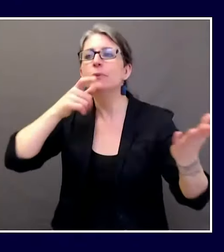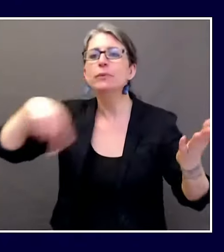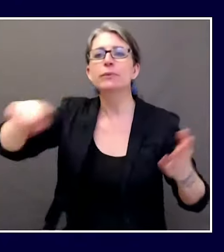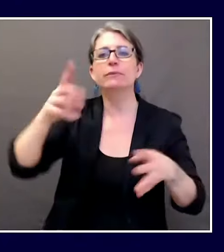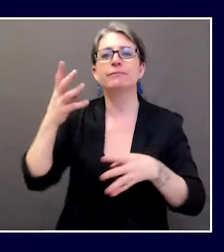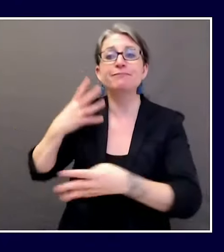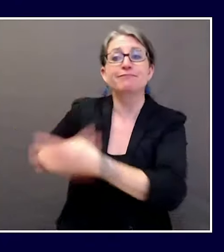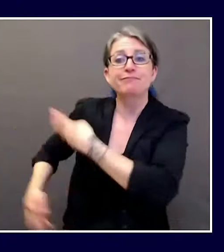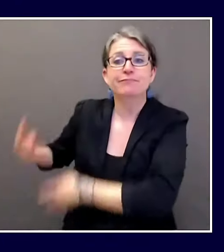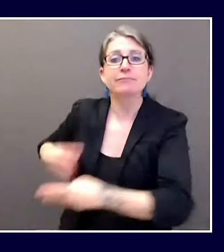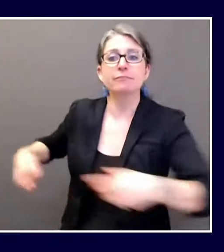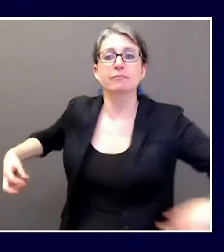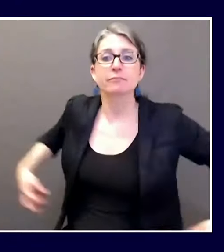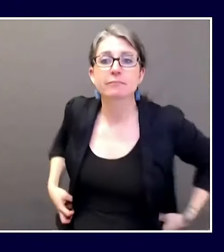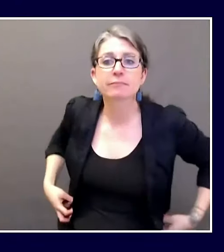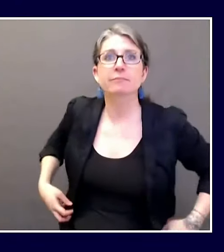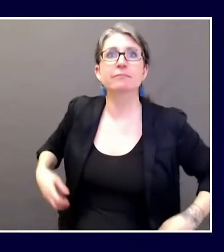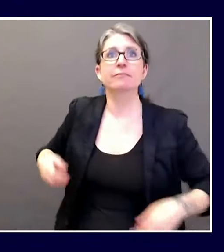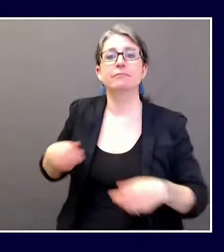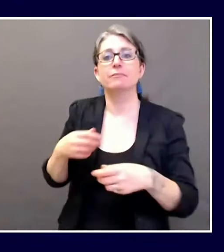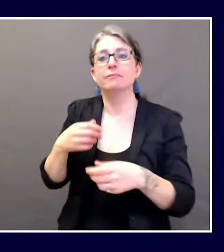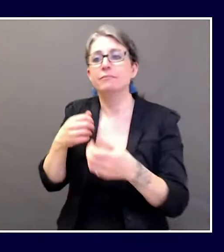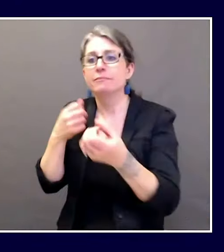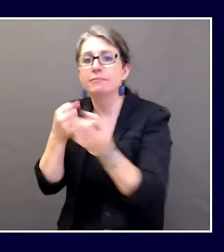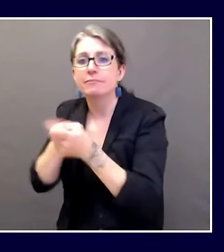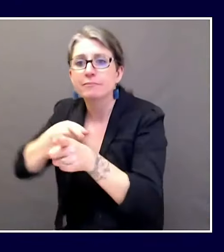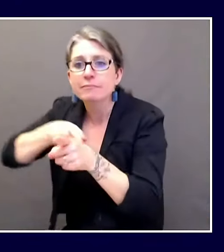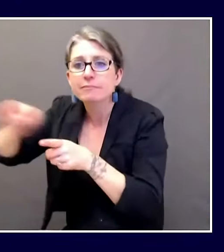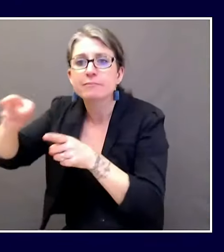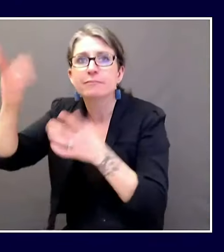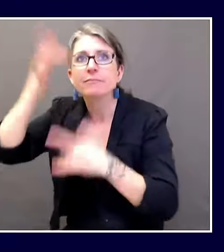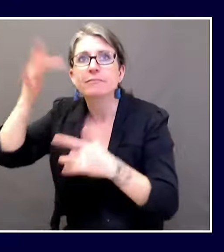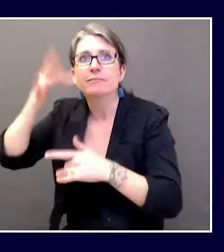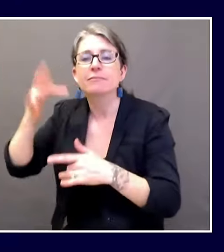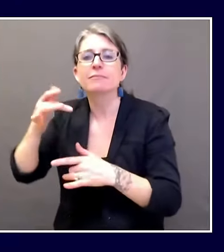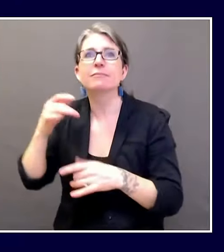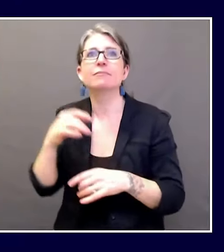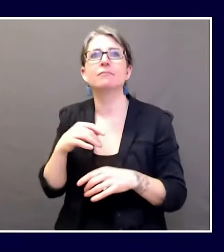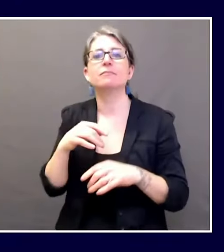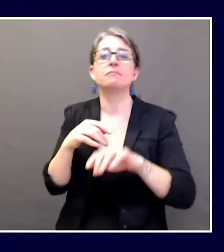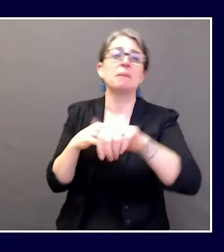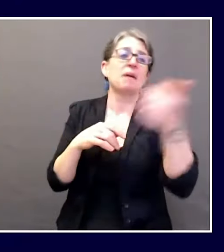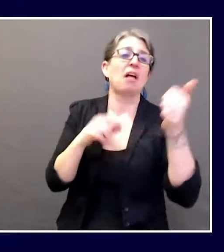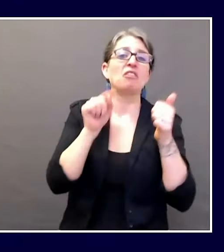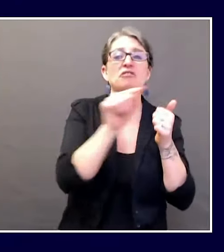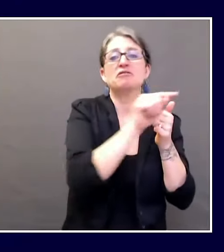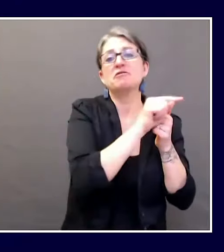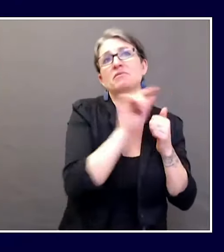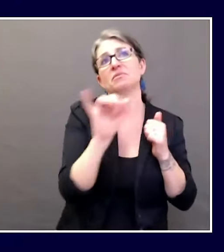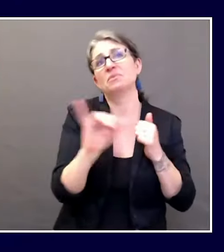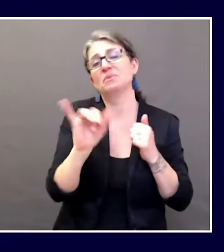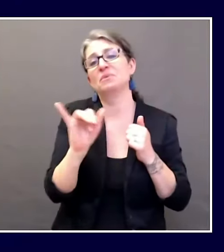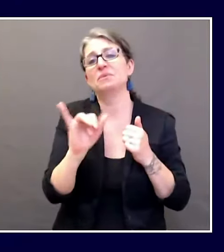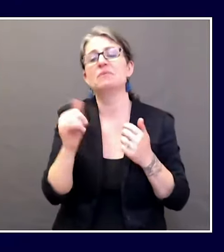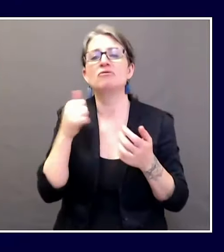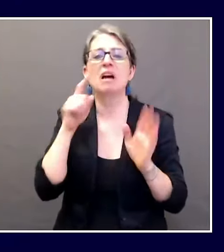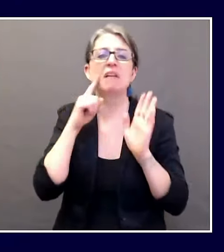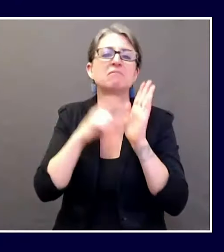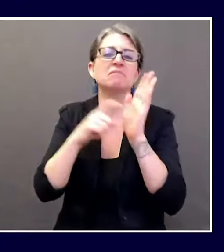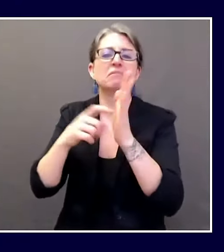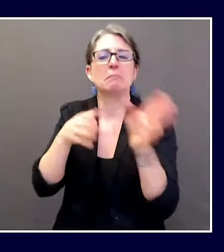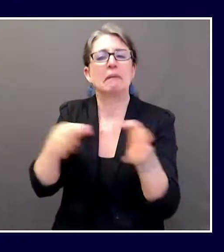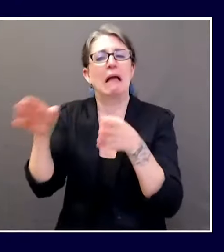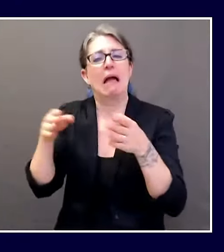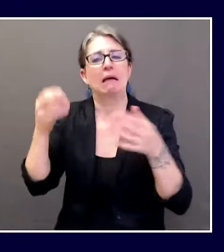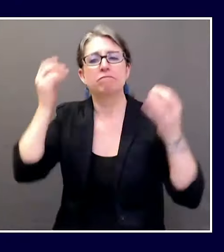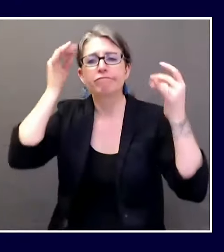if you will. Okay. And sorry, I actually have just one other quick question is, back in